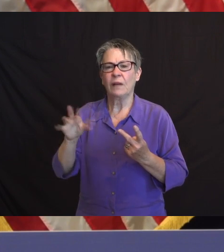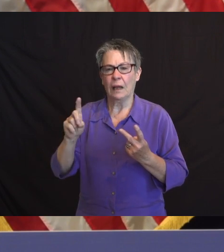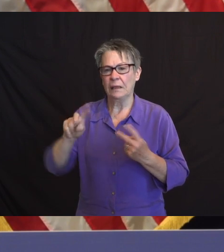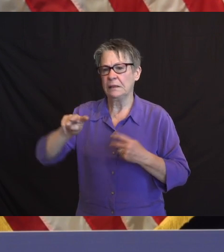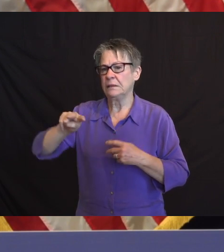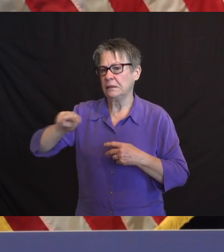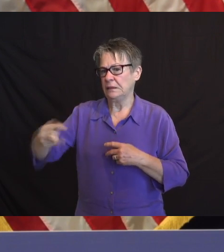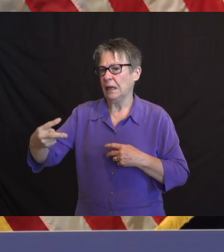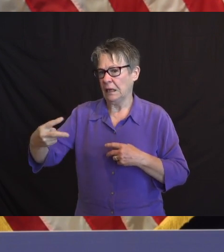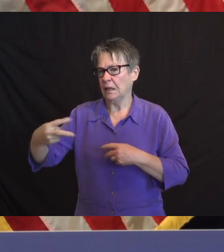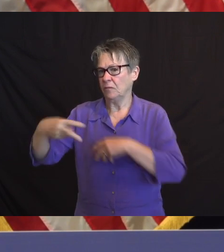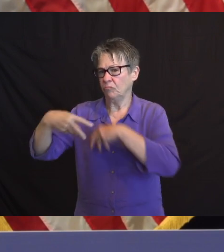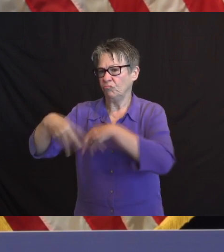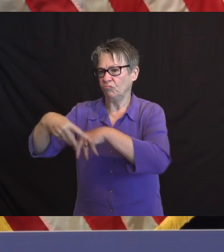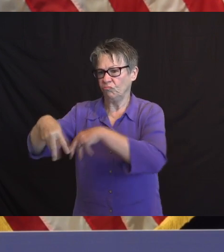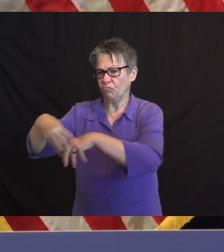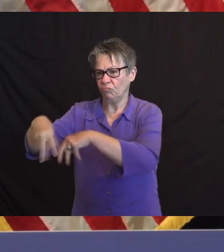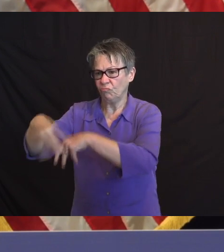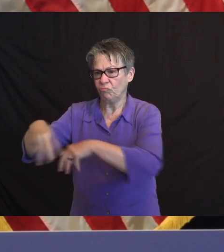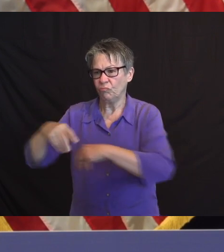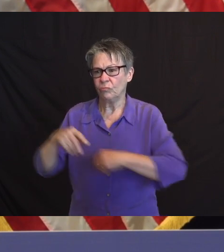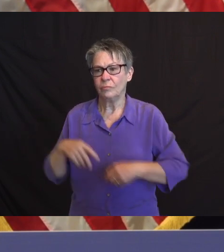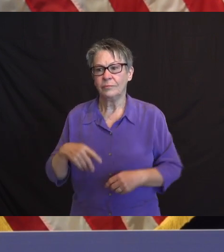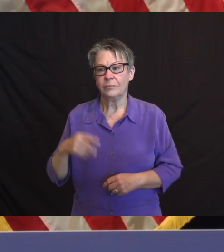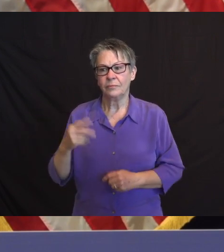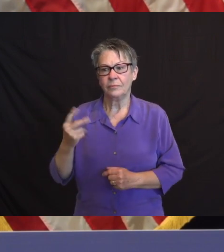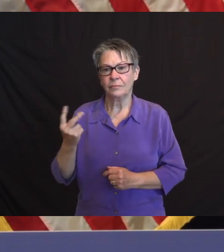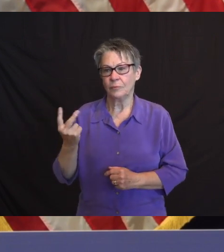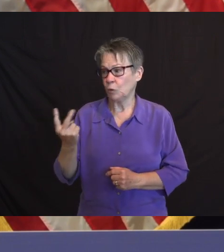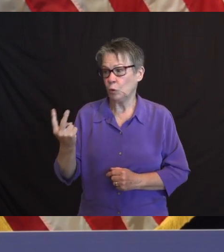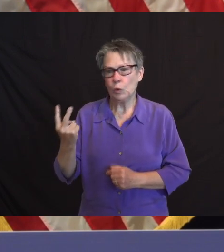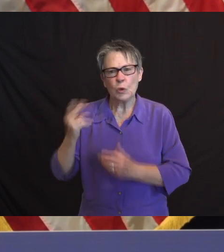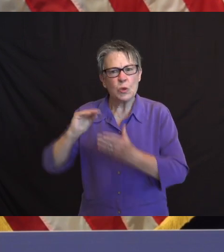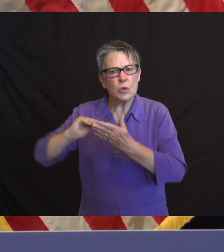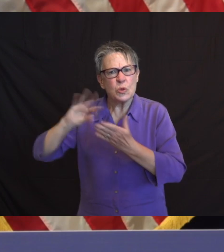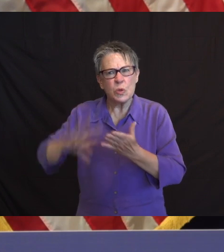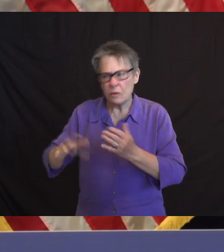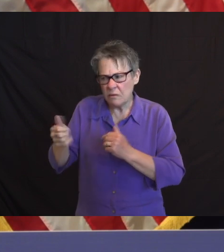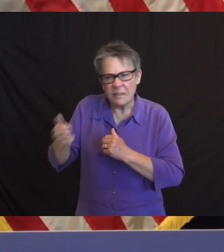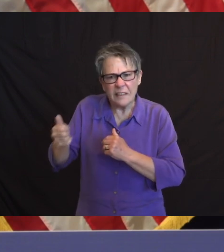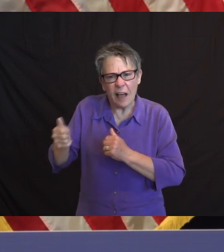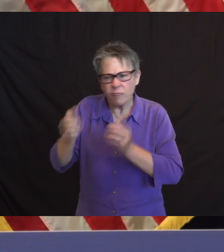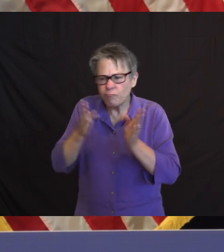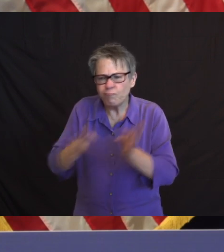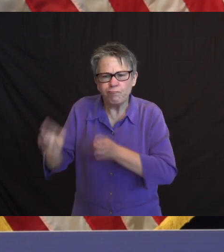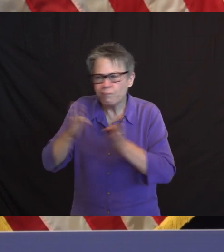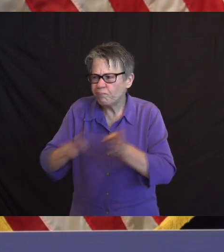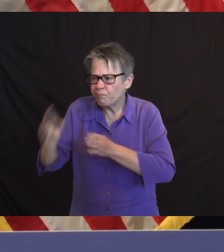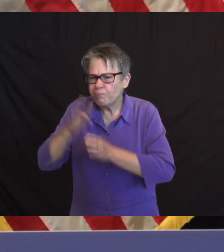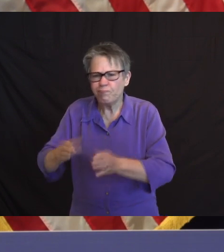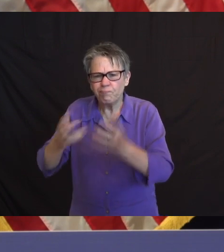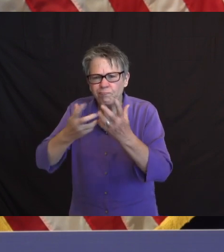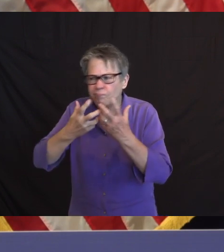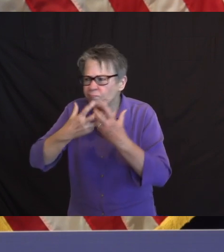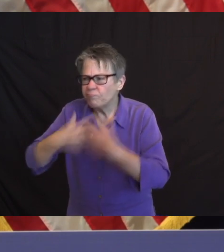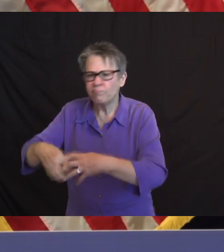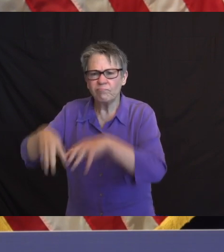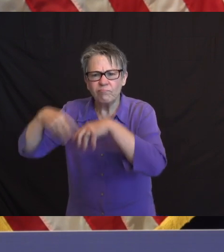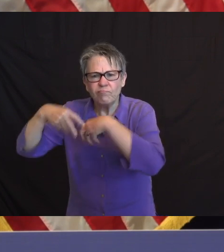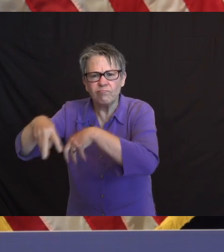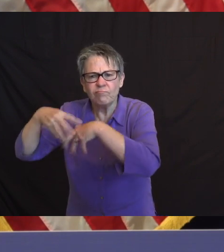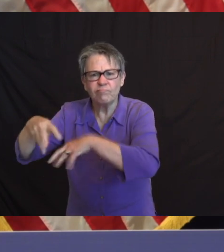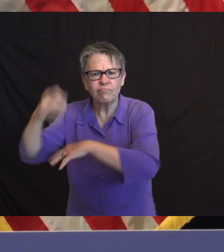Nala Angela Scott. These, as well as the pictures that I saw and the reports that I got from up and down our